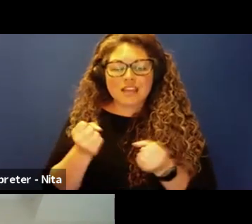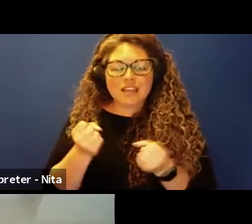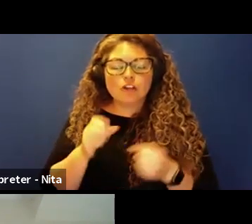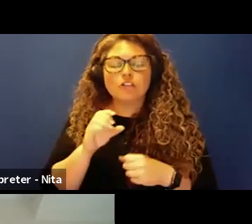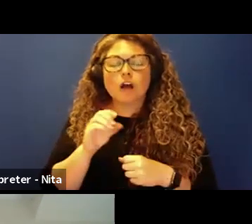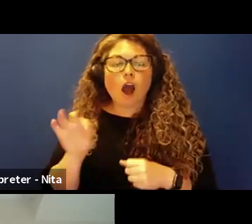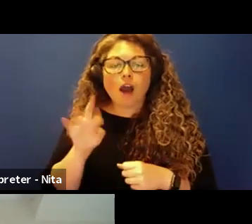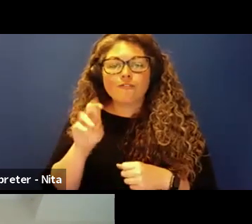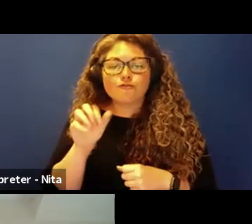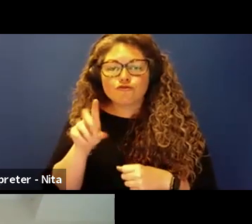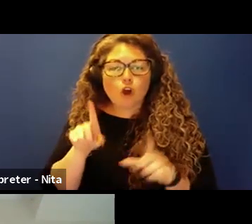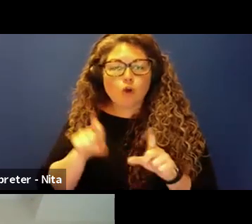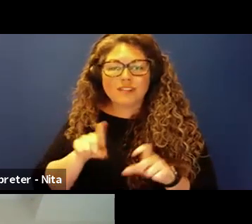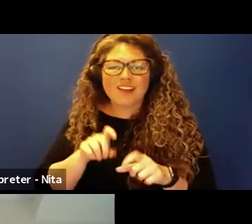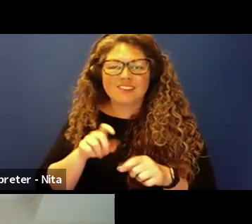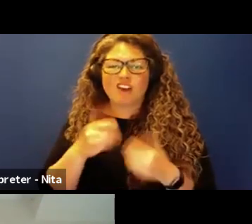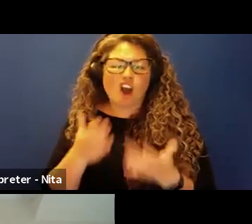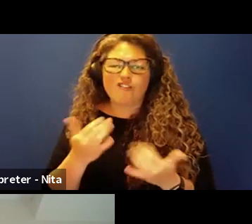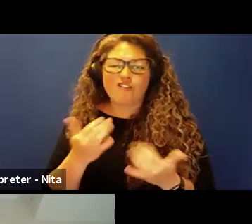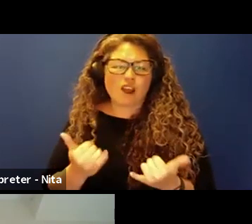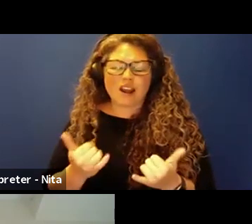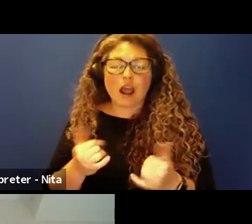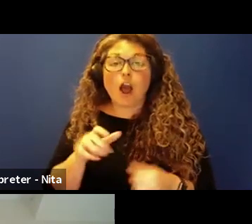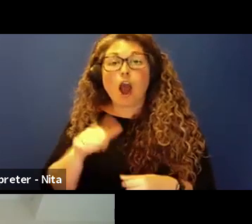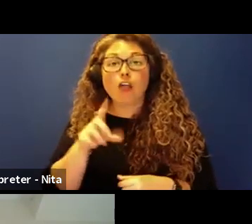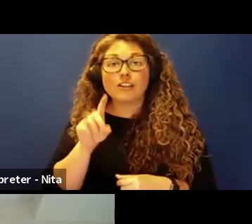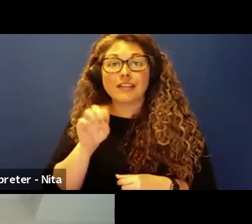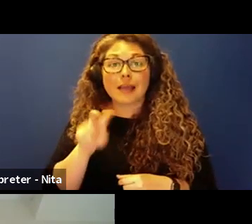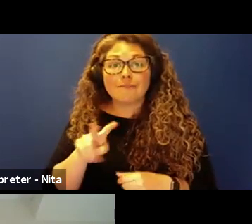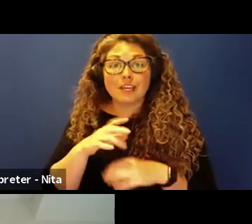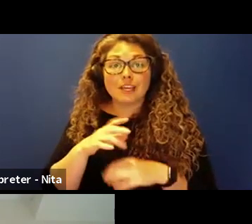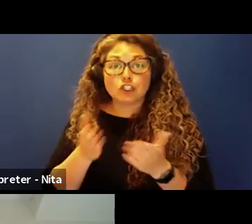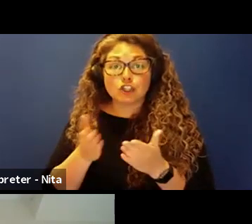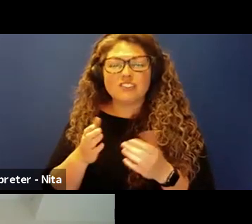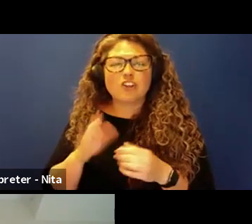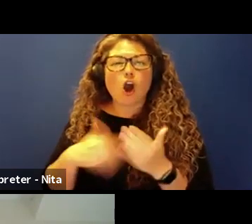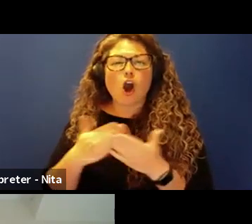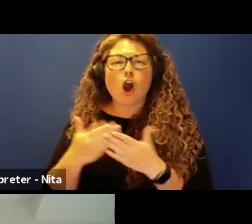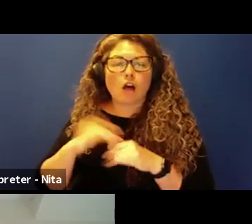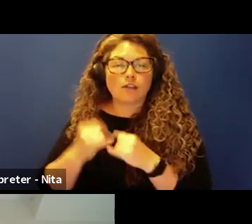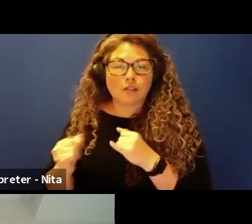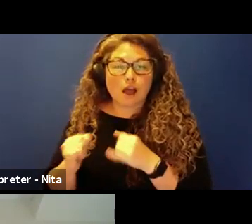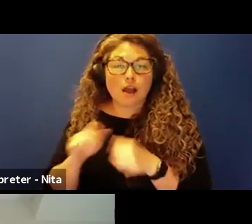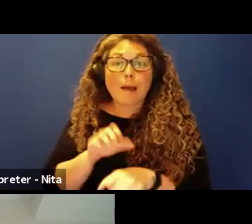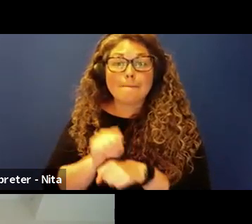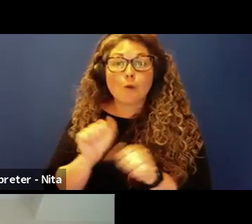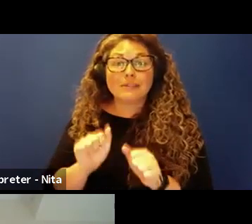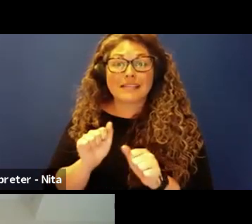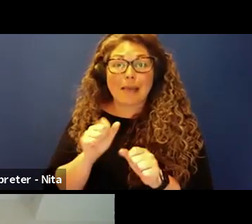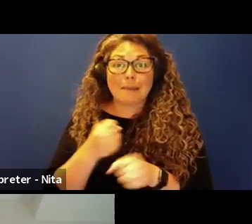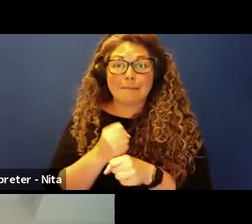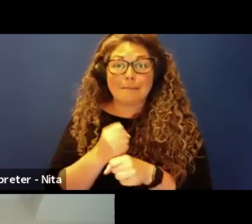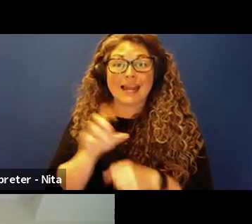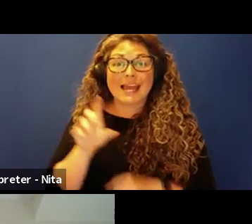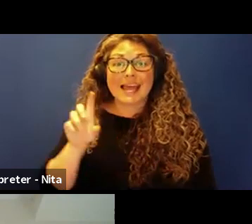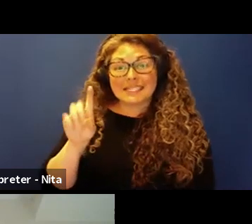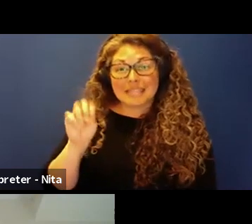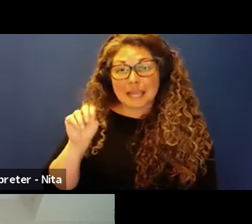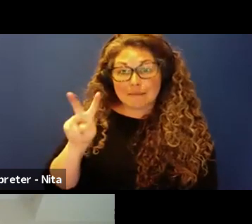tests offered at this time. Other DMV services remain available online. Appointments can be made at